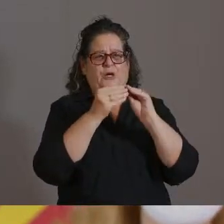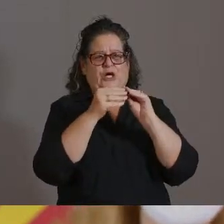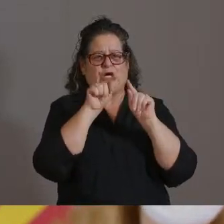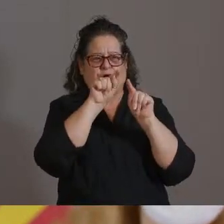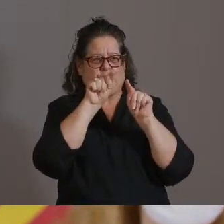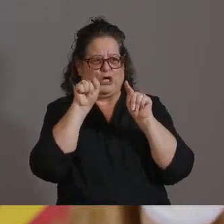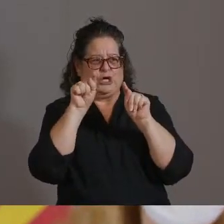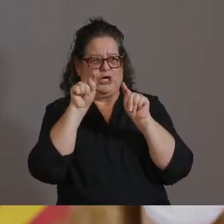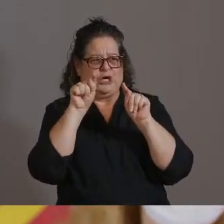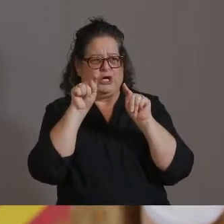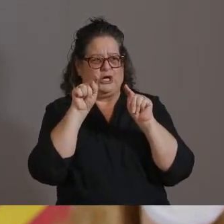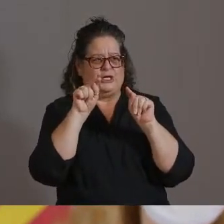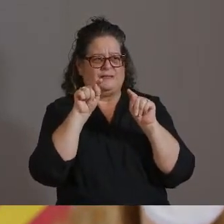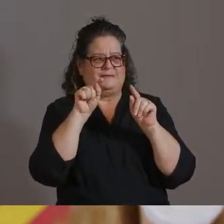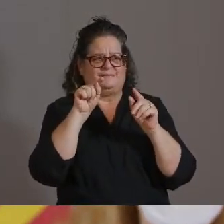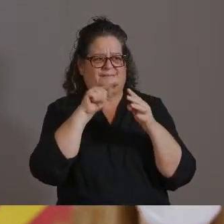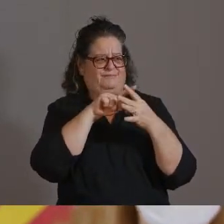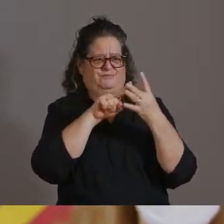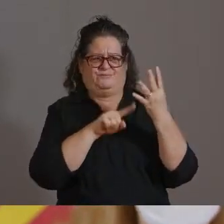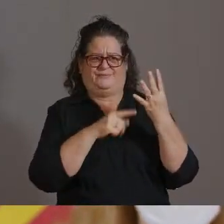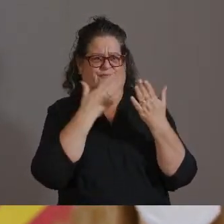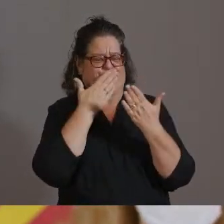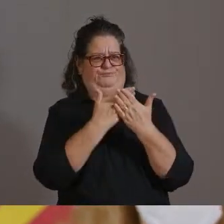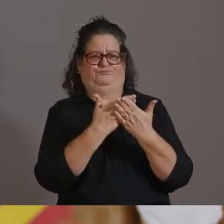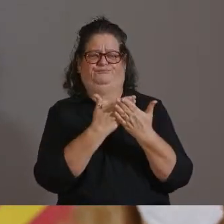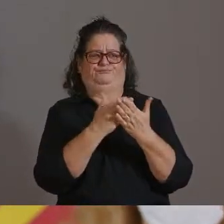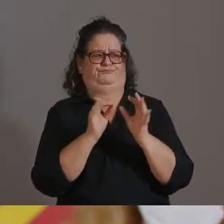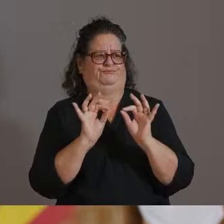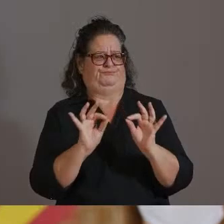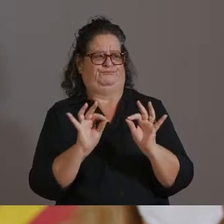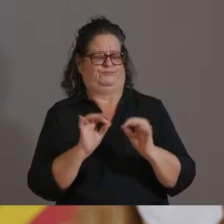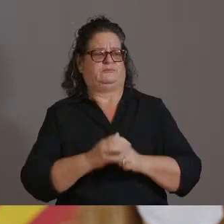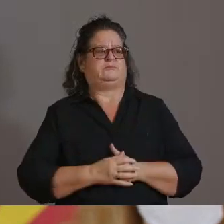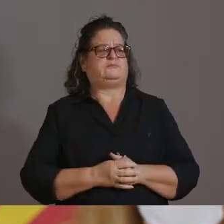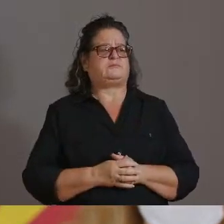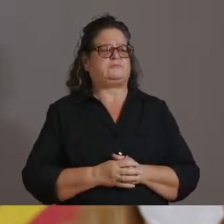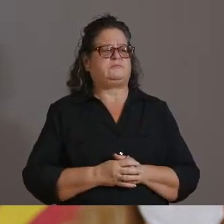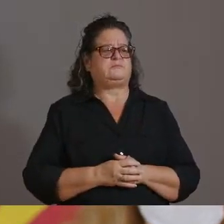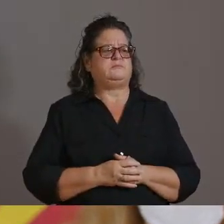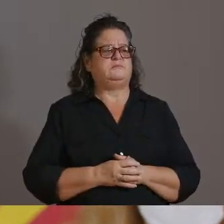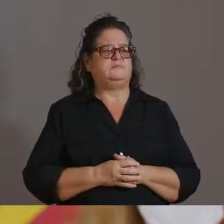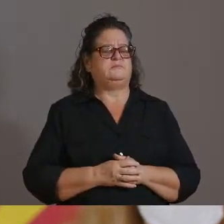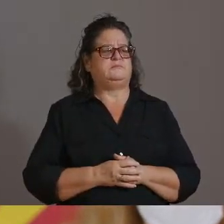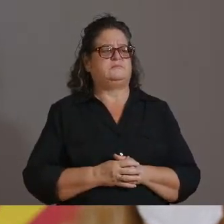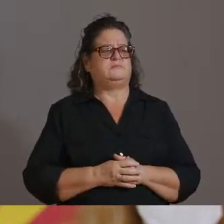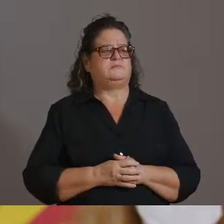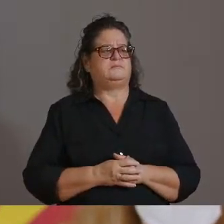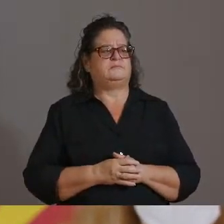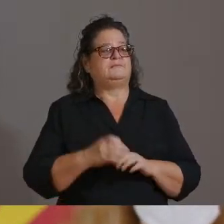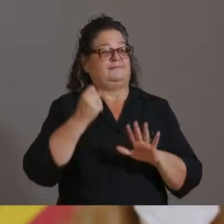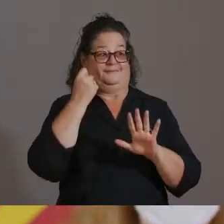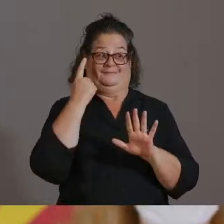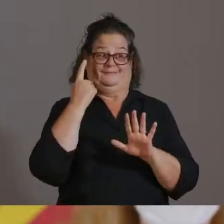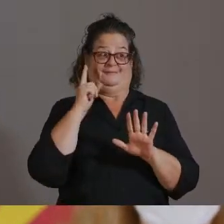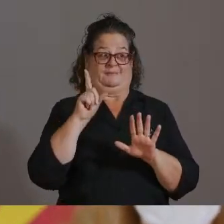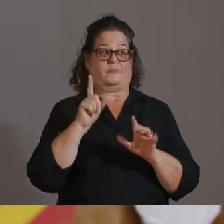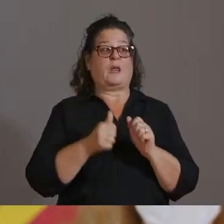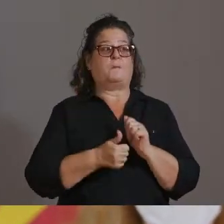of contraction for COVID-19 has been in the demographic 20 to